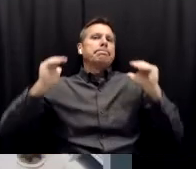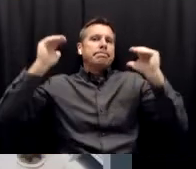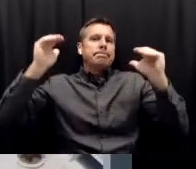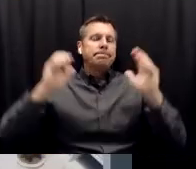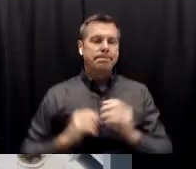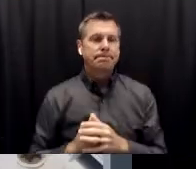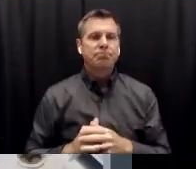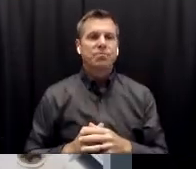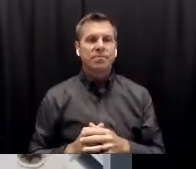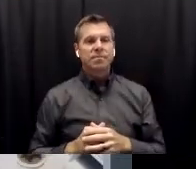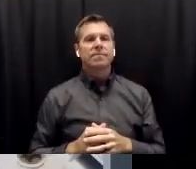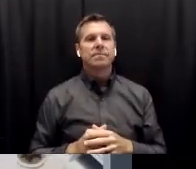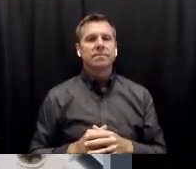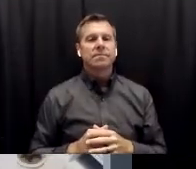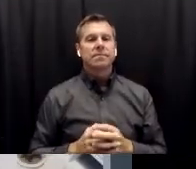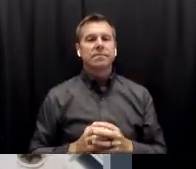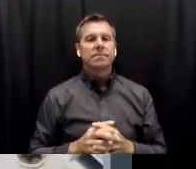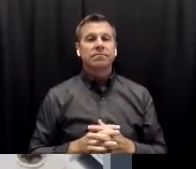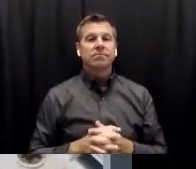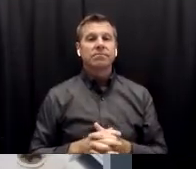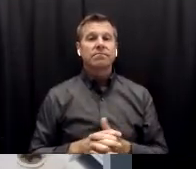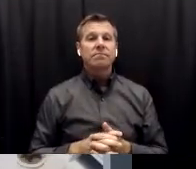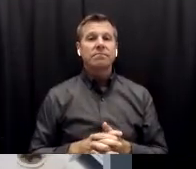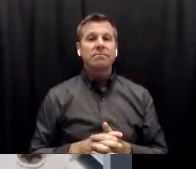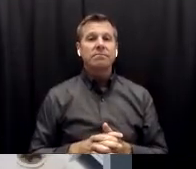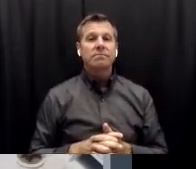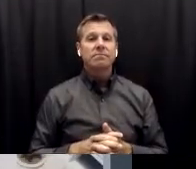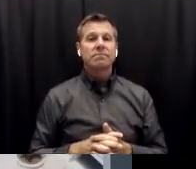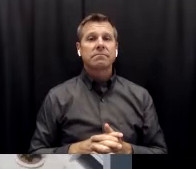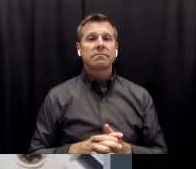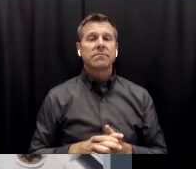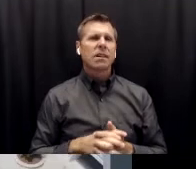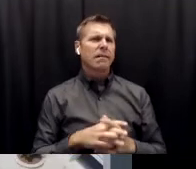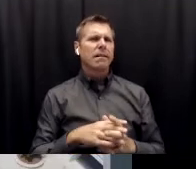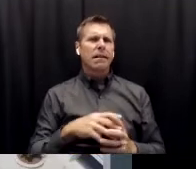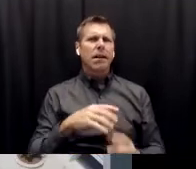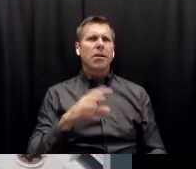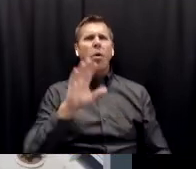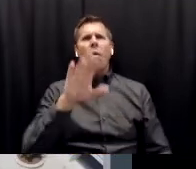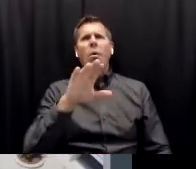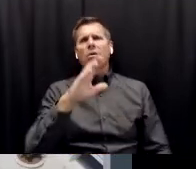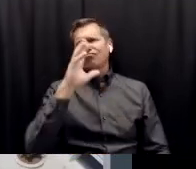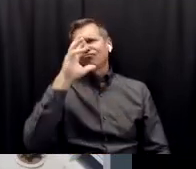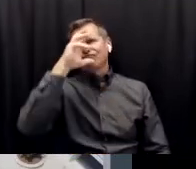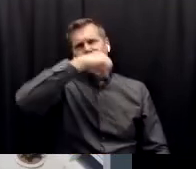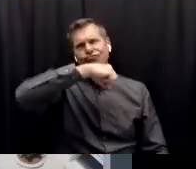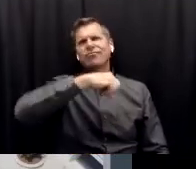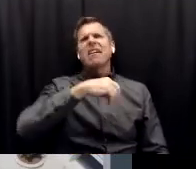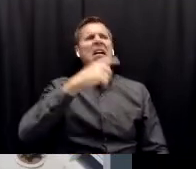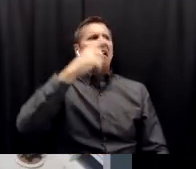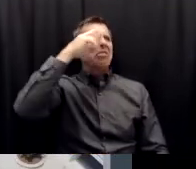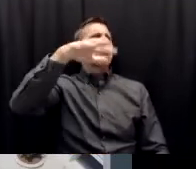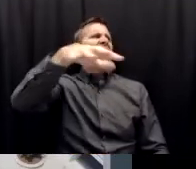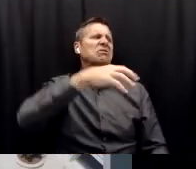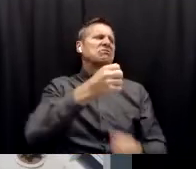Safety planning, we really can't assume that our field is going to be safe if